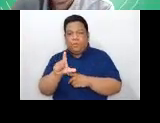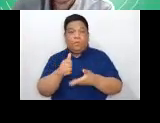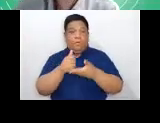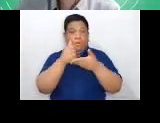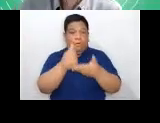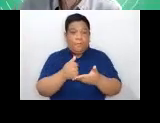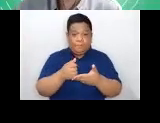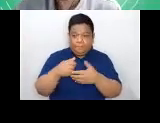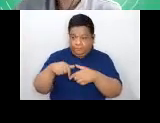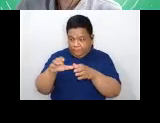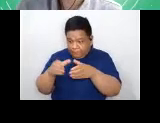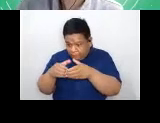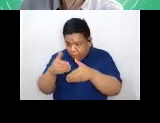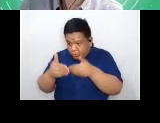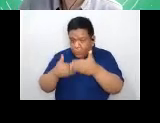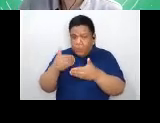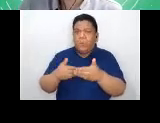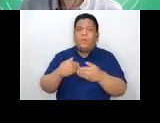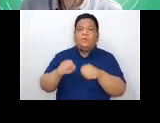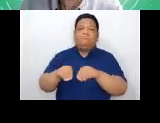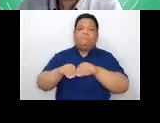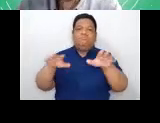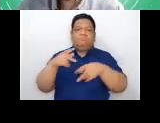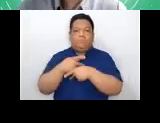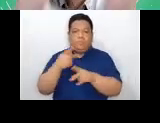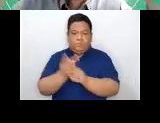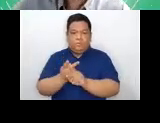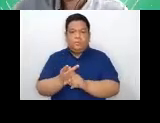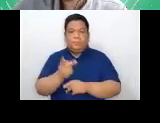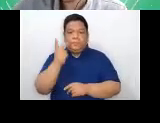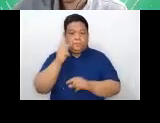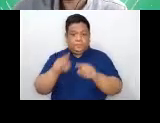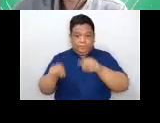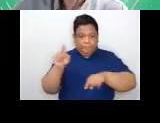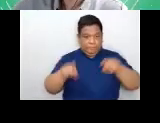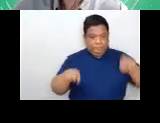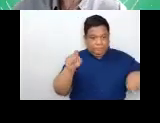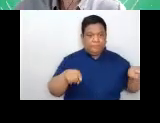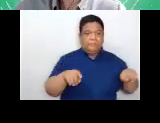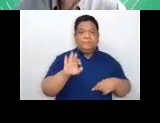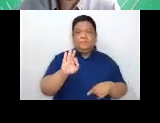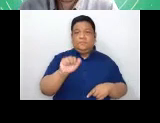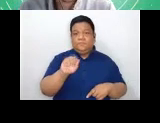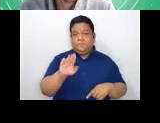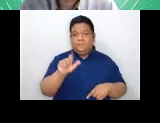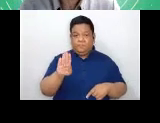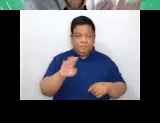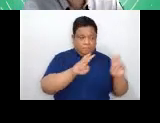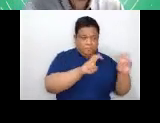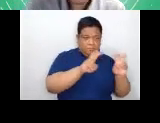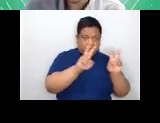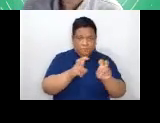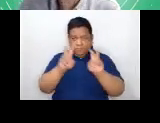startup get on its feet and release actual products. So you see here, very different topics, very different